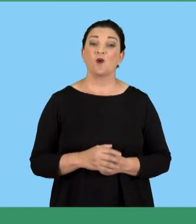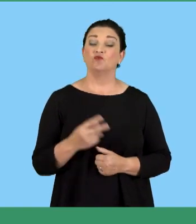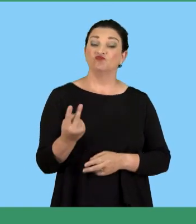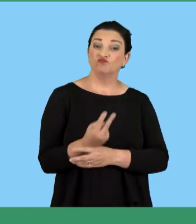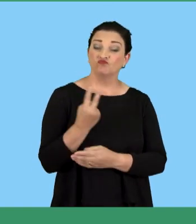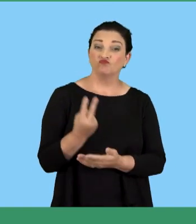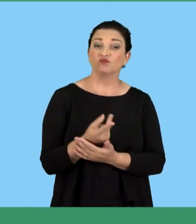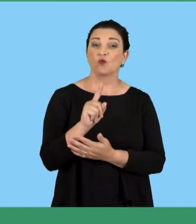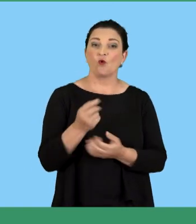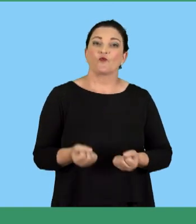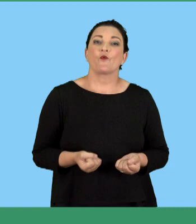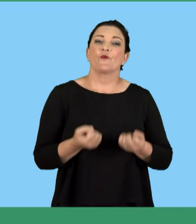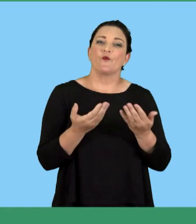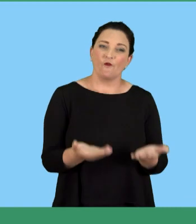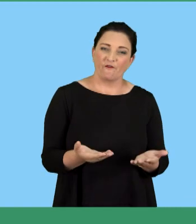offer